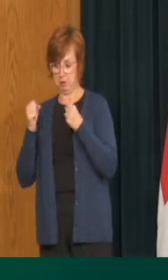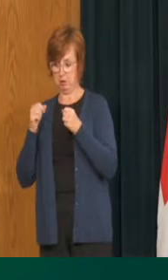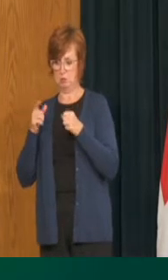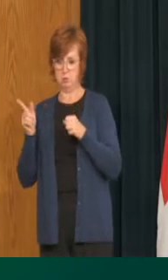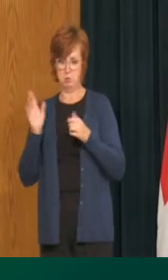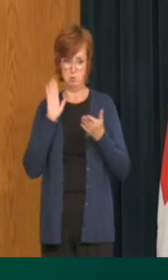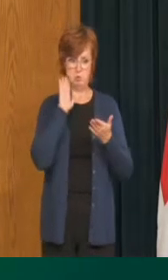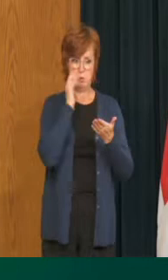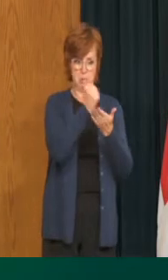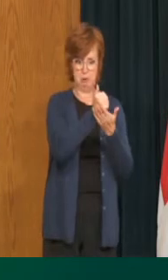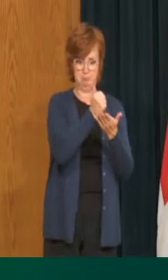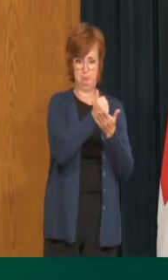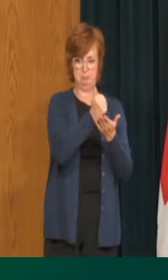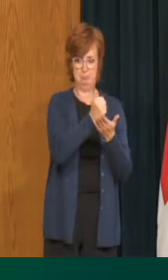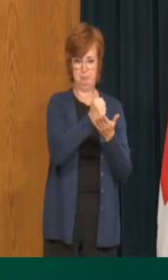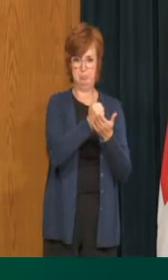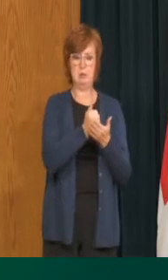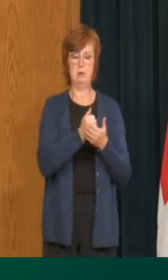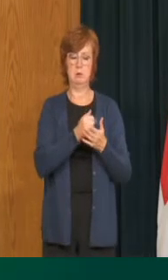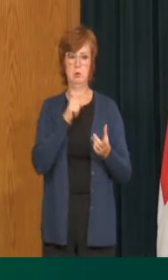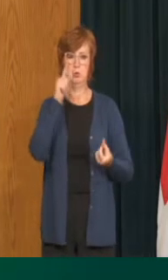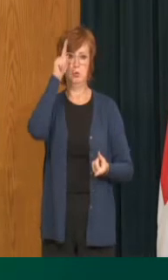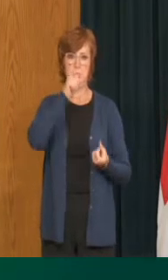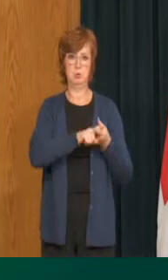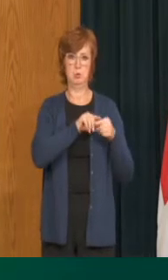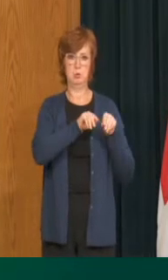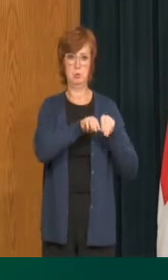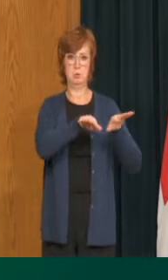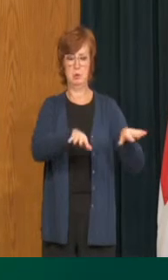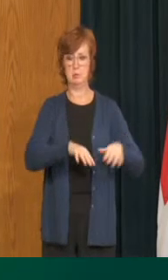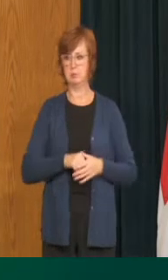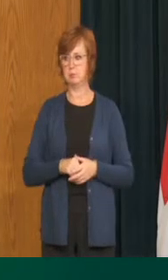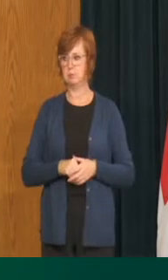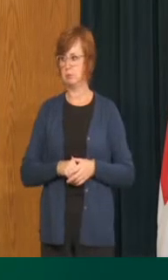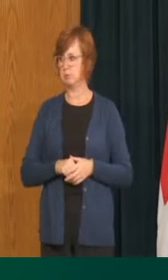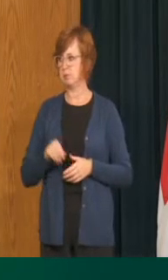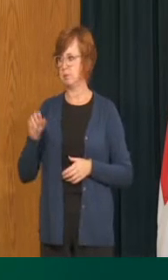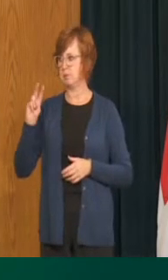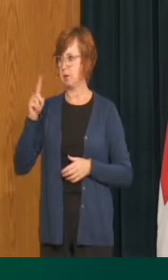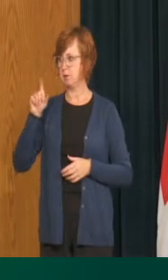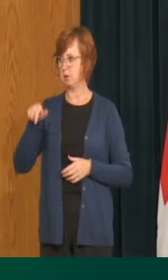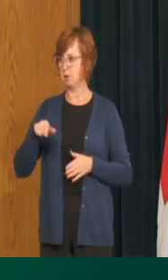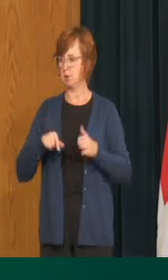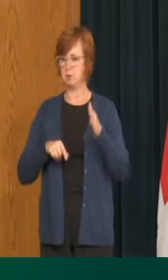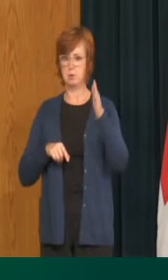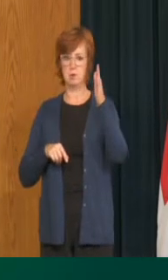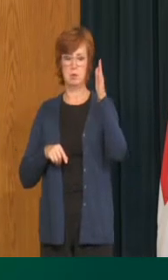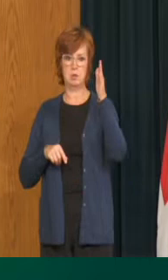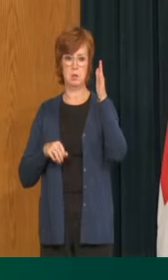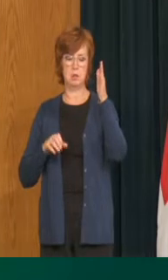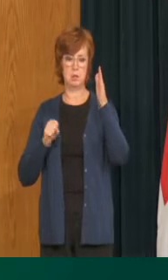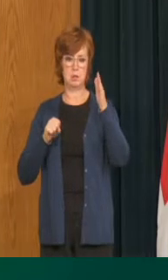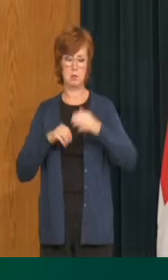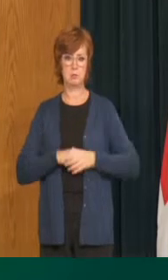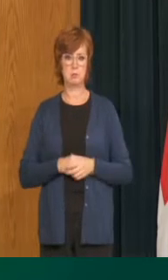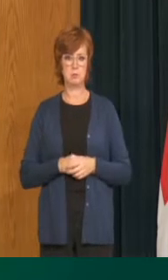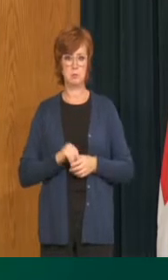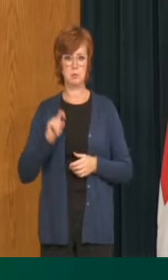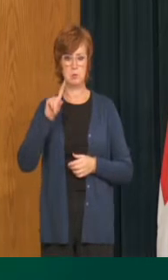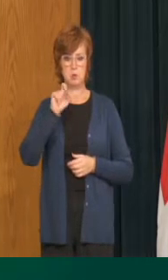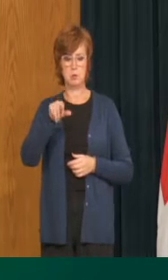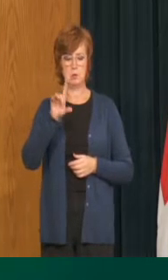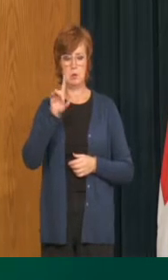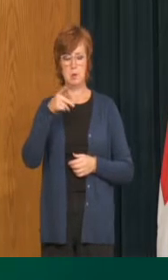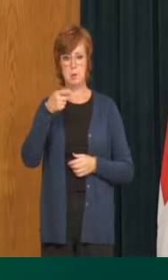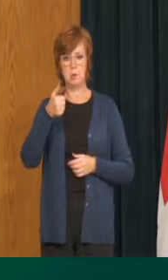will be able to manage that if there were to be further cases. Follow-up, Lisa? Yes, this question is